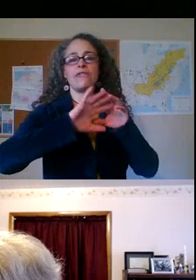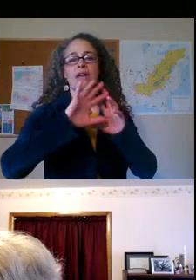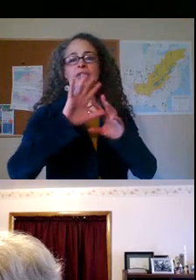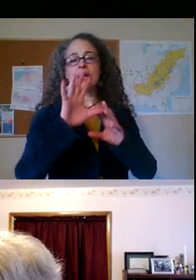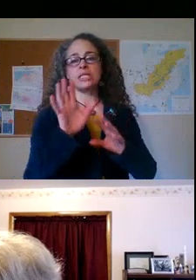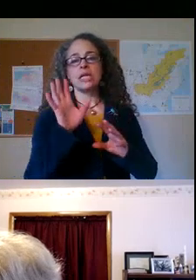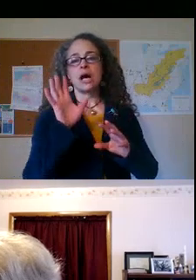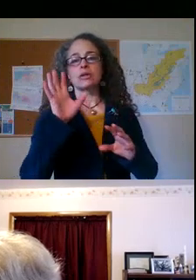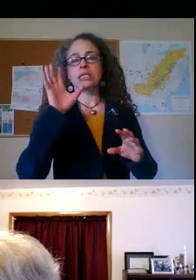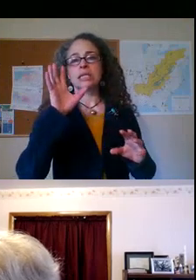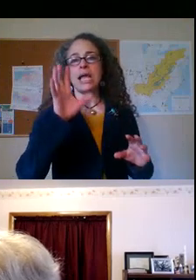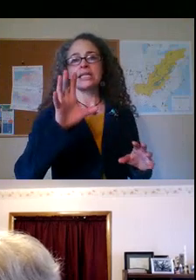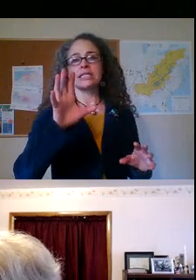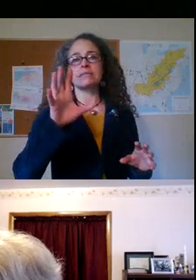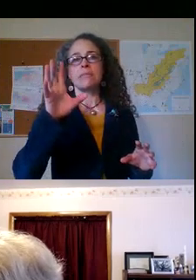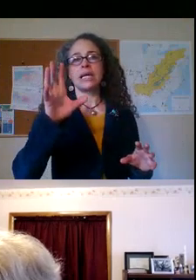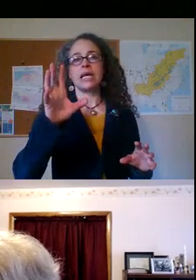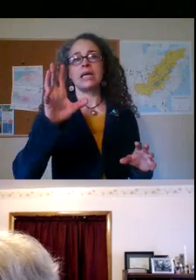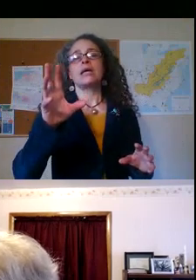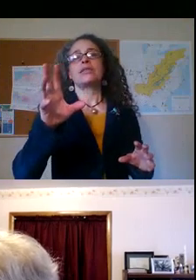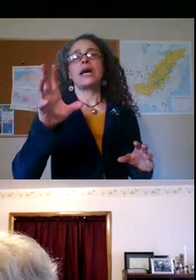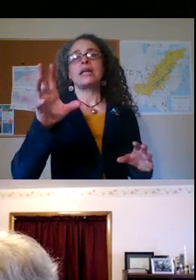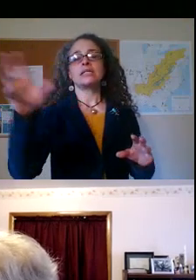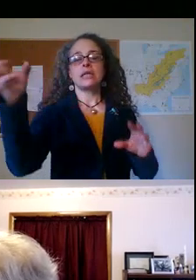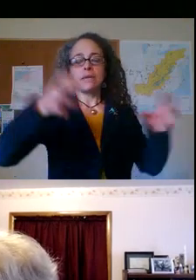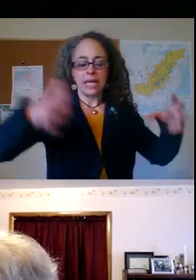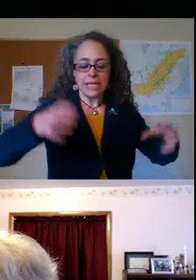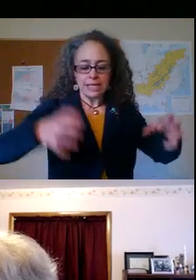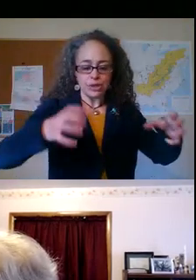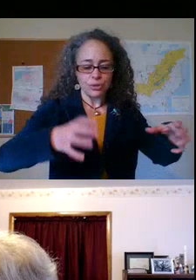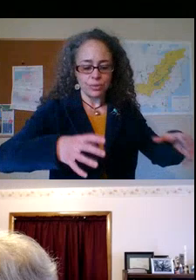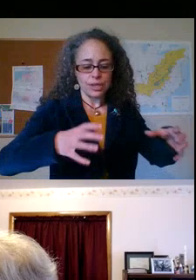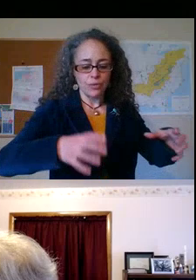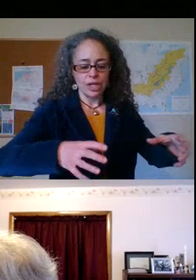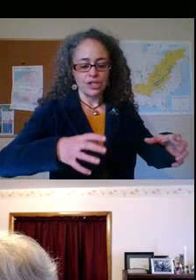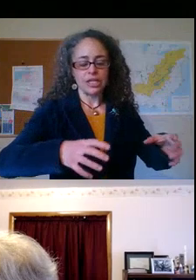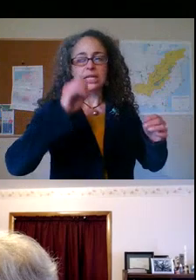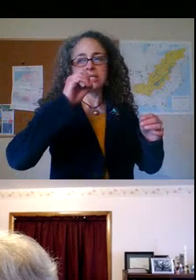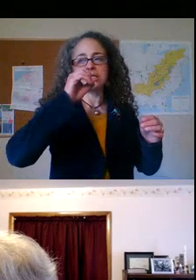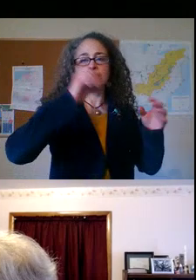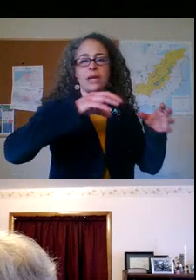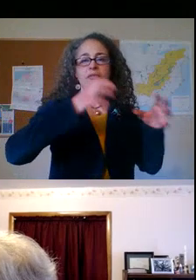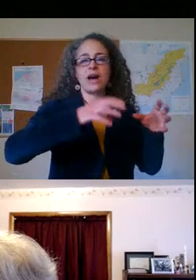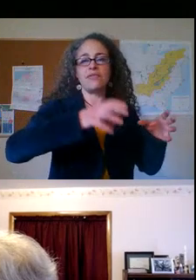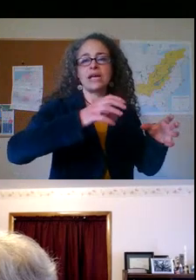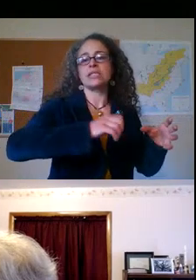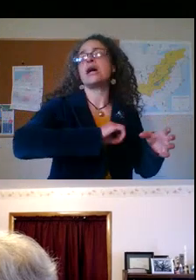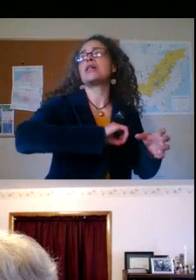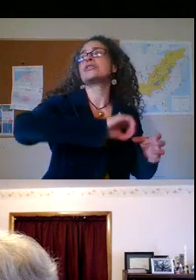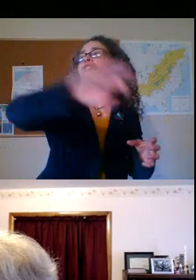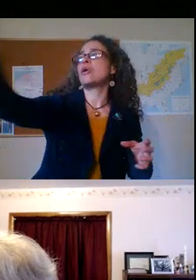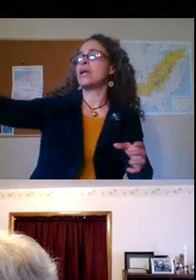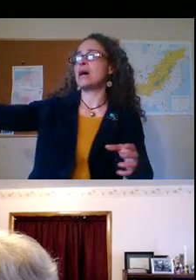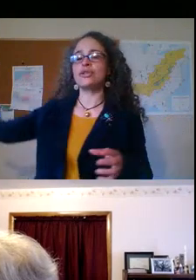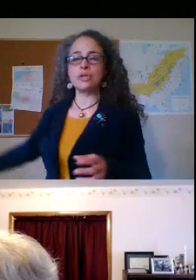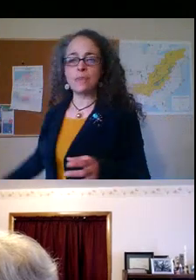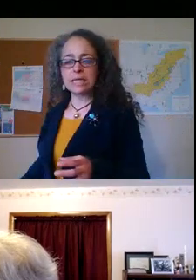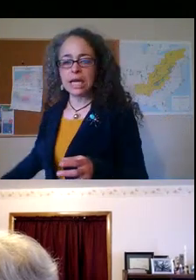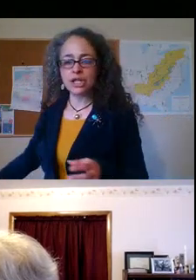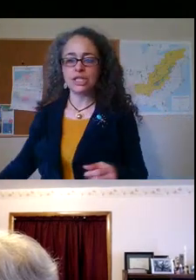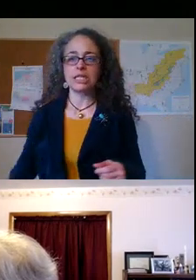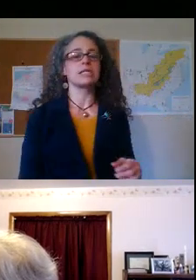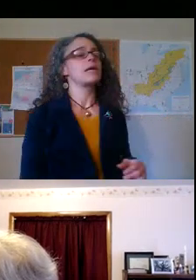there's $25,000 less money that is coming into the region because $25,000 is going